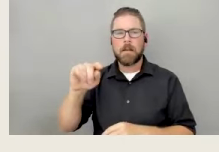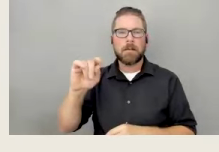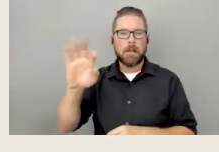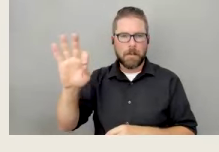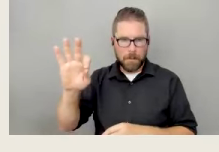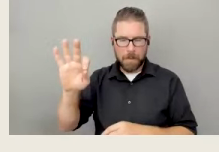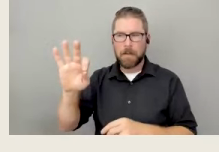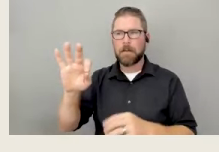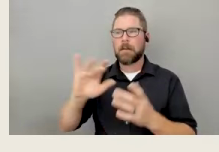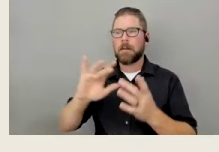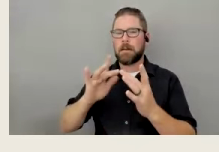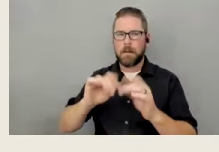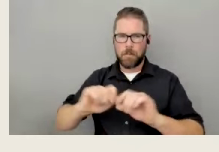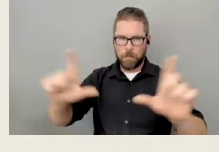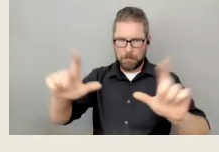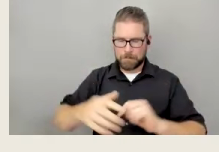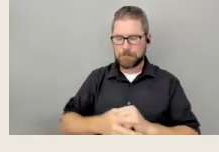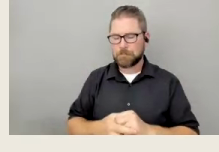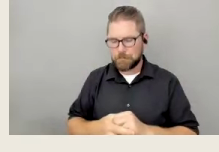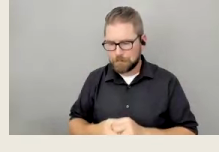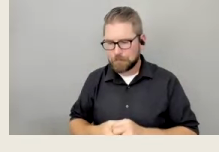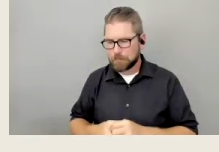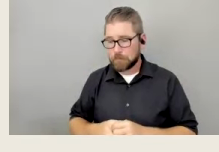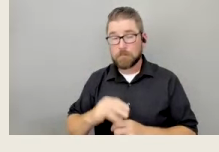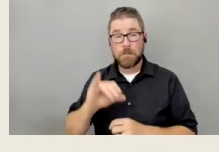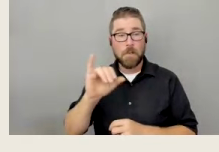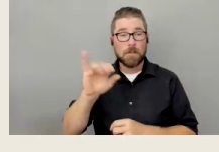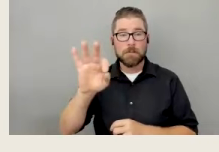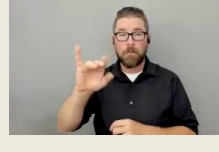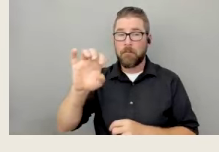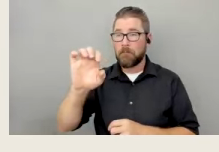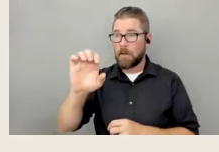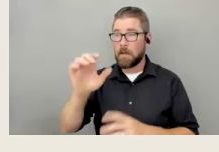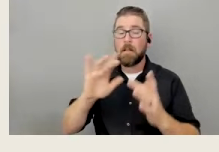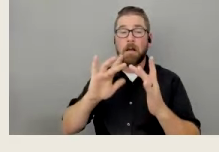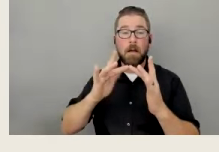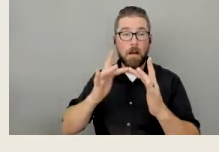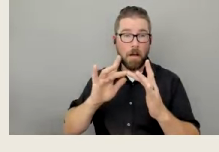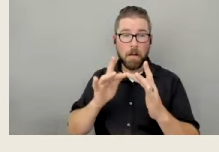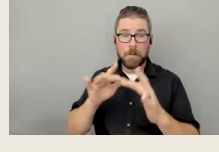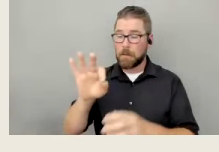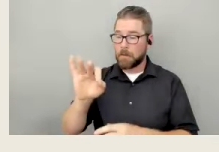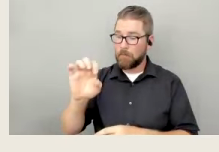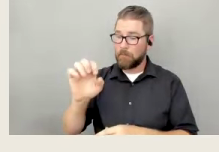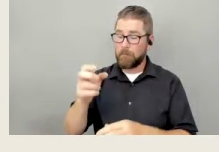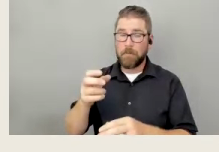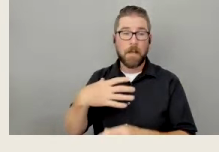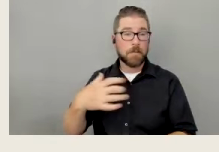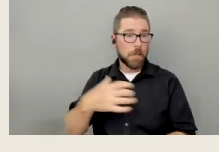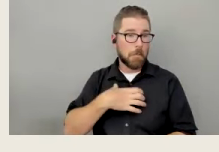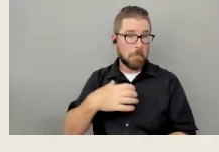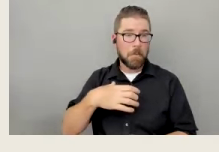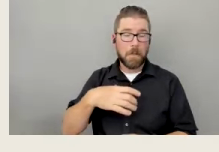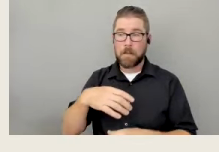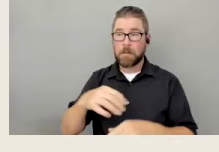contact information is on there. And then you can also file an online complaint. So that is going to be found on